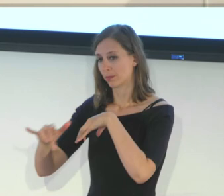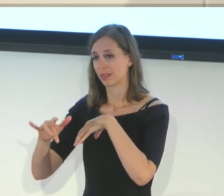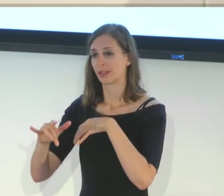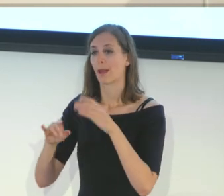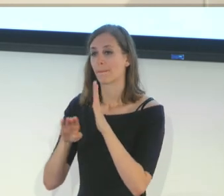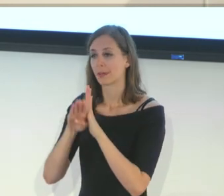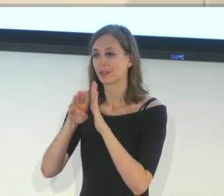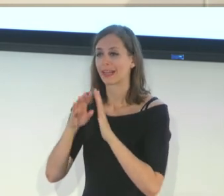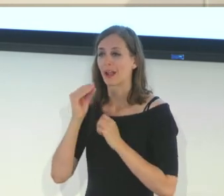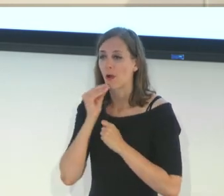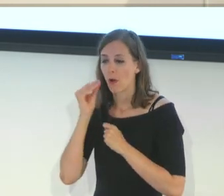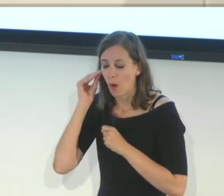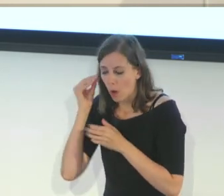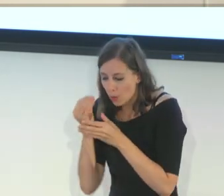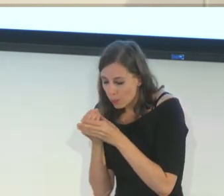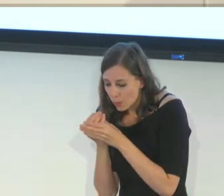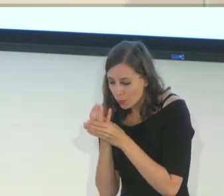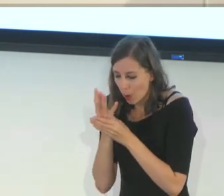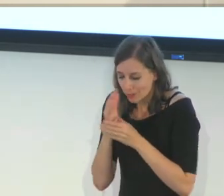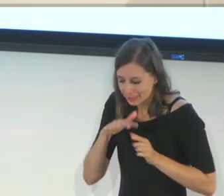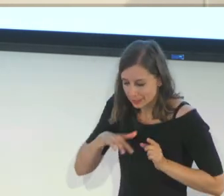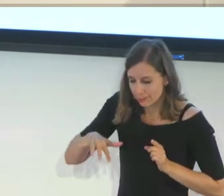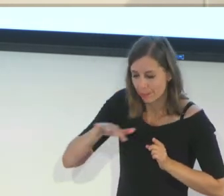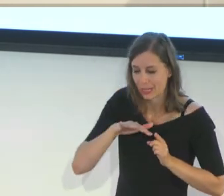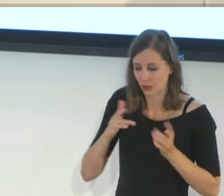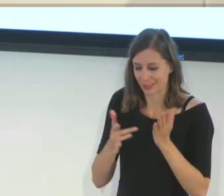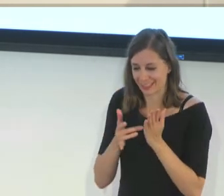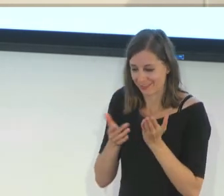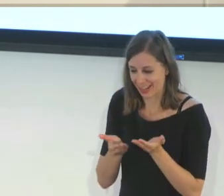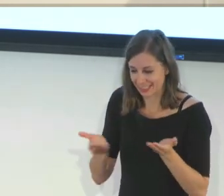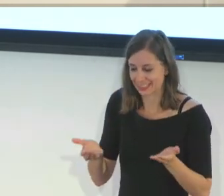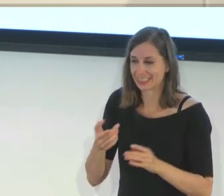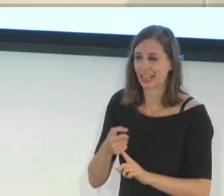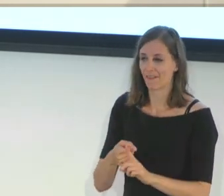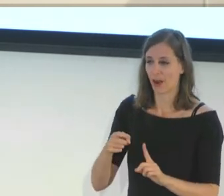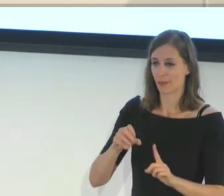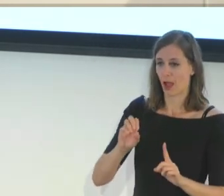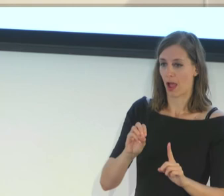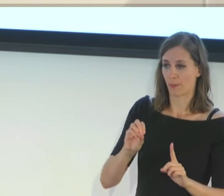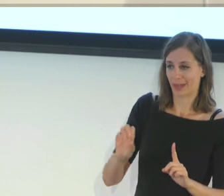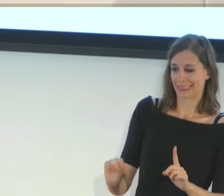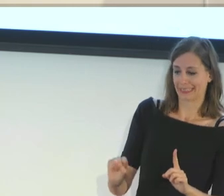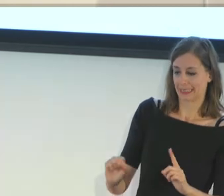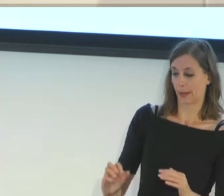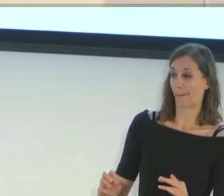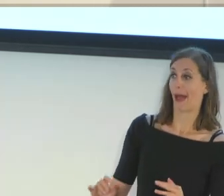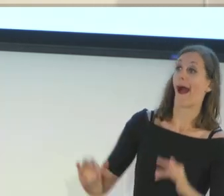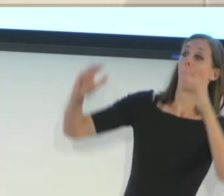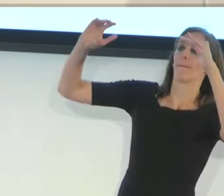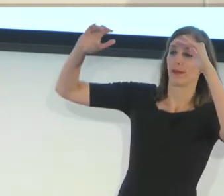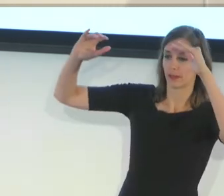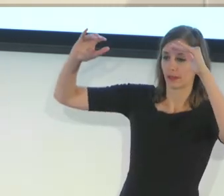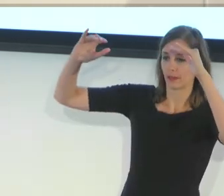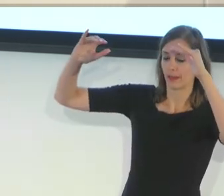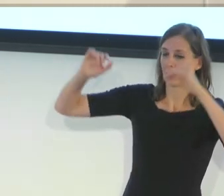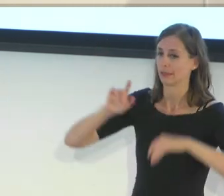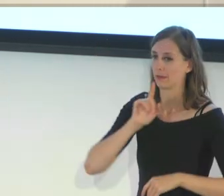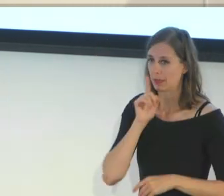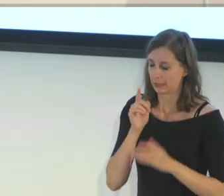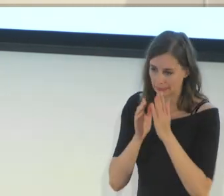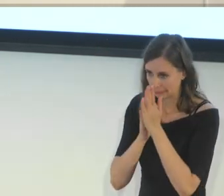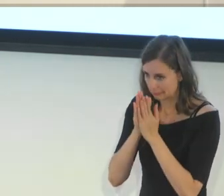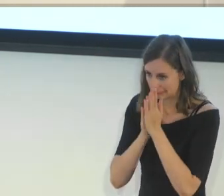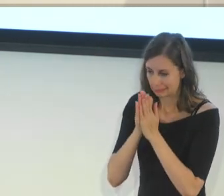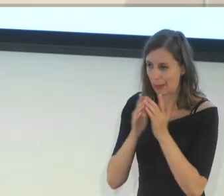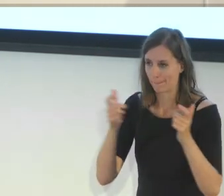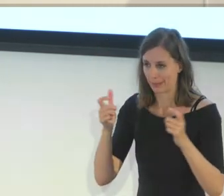homegrown spatial devices from the operating system up. It's a very ambitious goal, but I mentioned it's an ambitious goal for the future